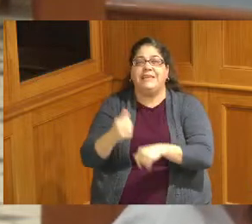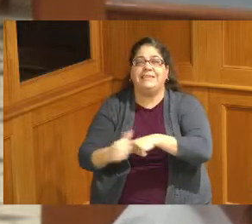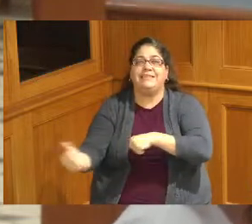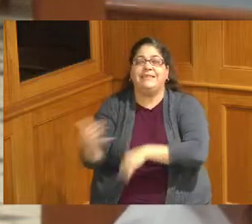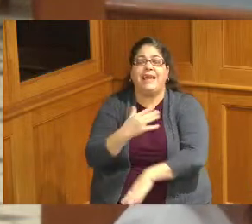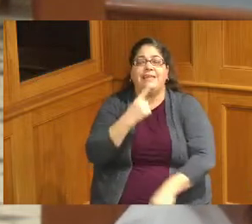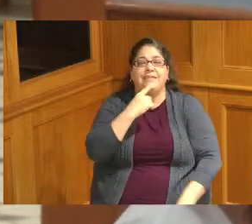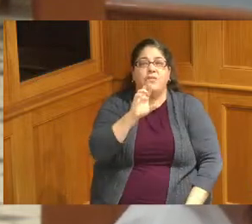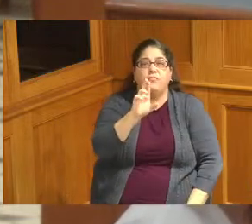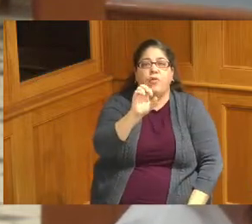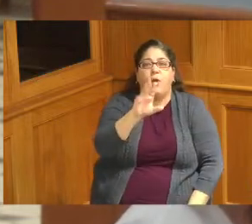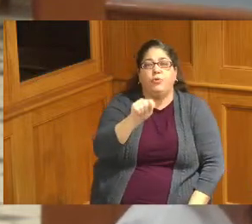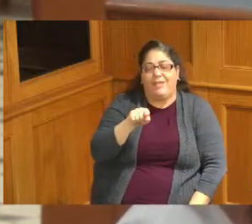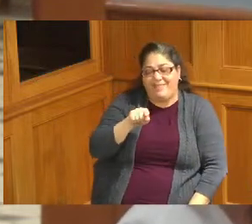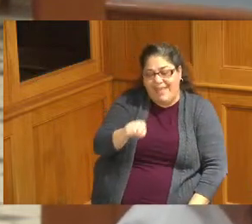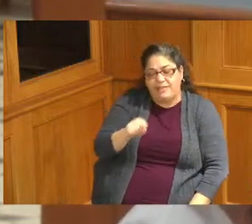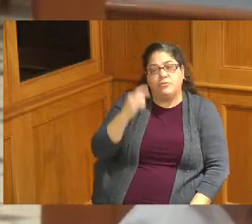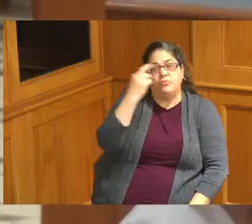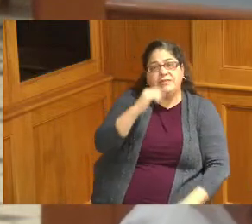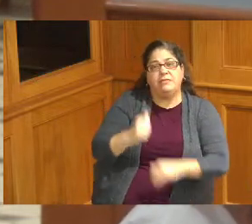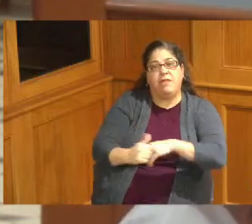said, Robert, that's why they called me.